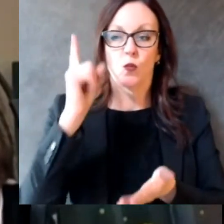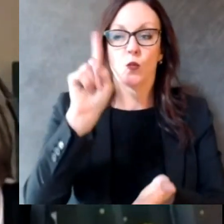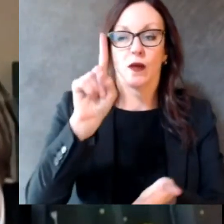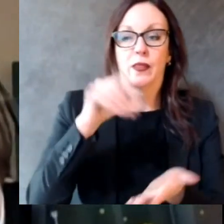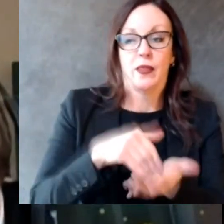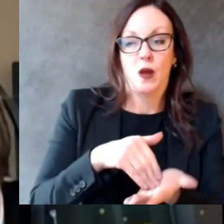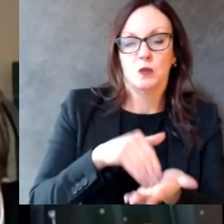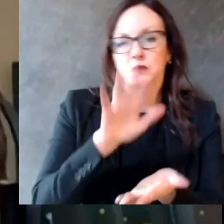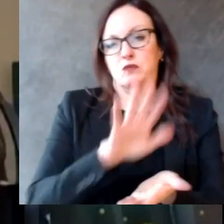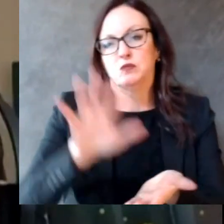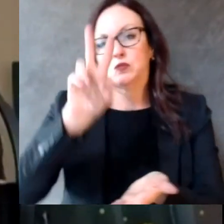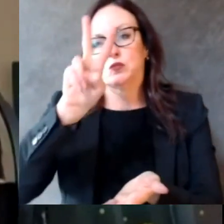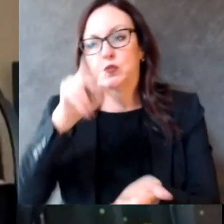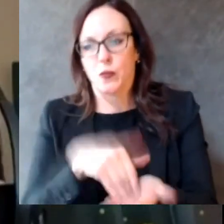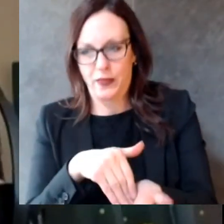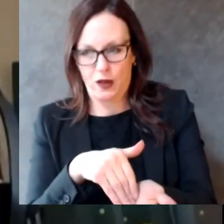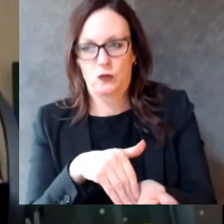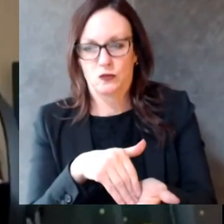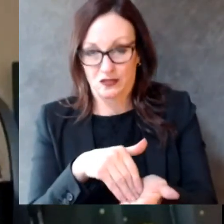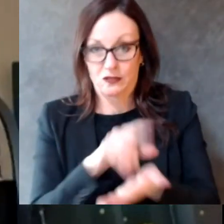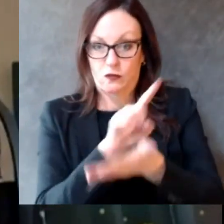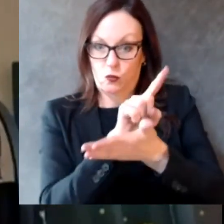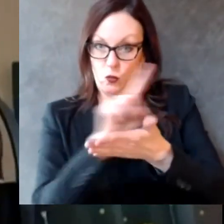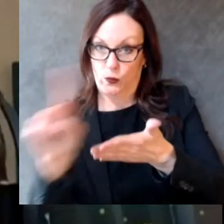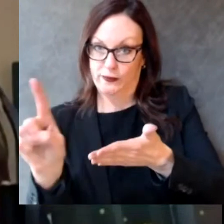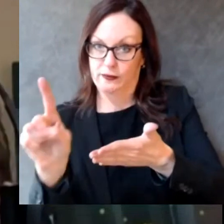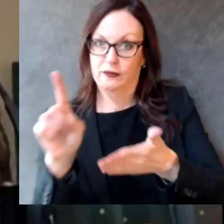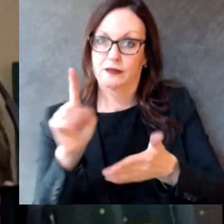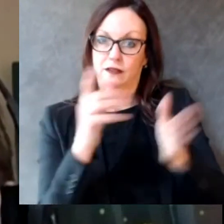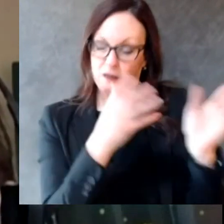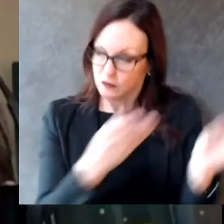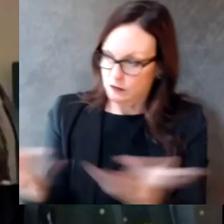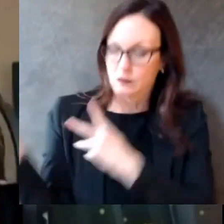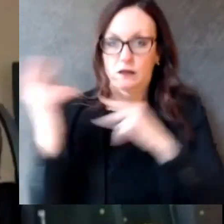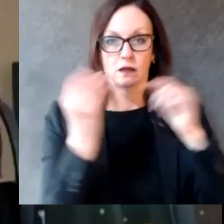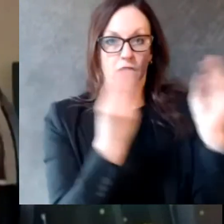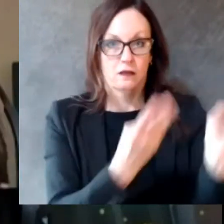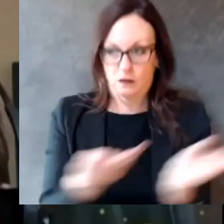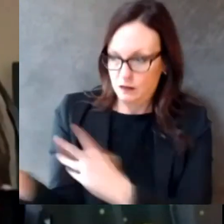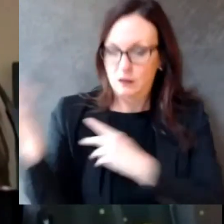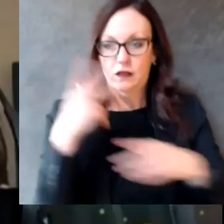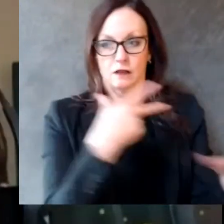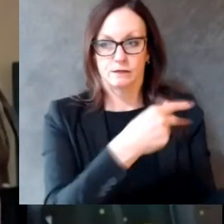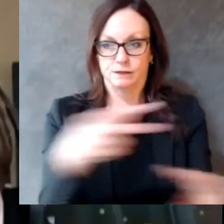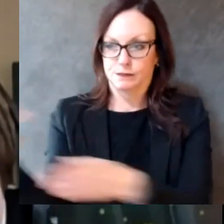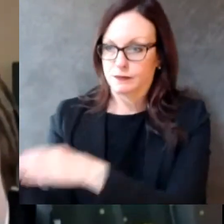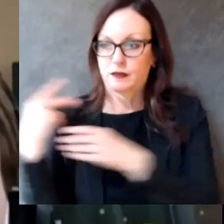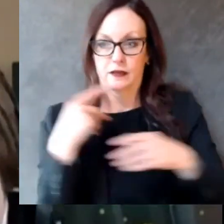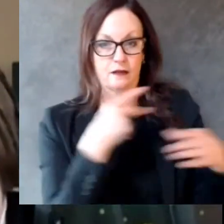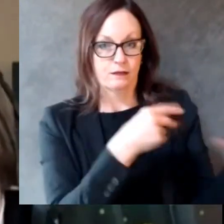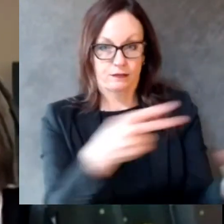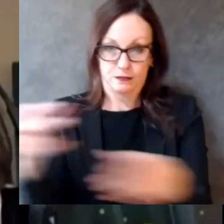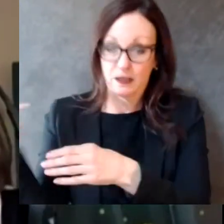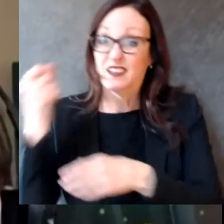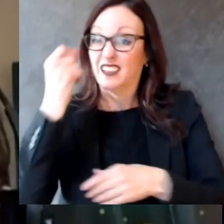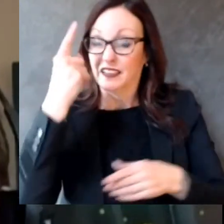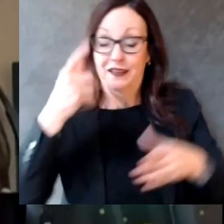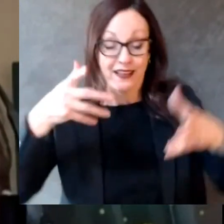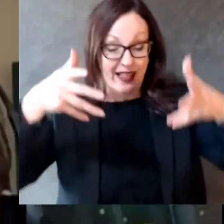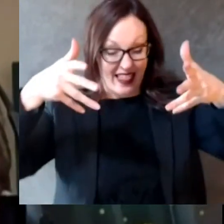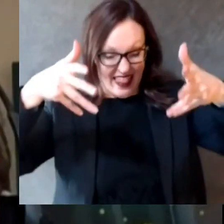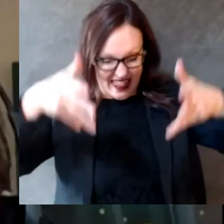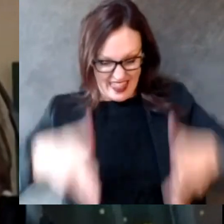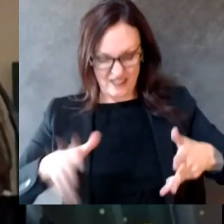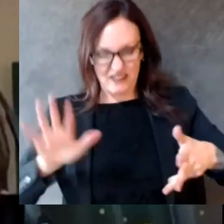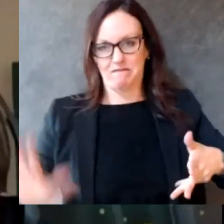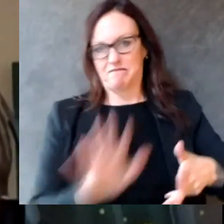the process. We still are encouraging our vaccinators to be as prudent as they can be and use every dose